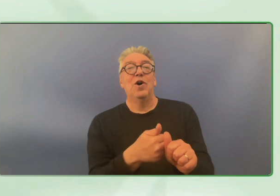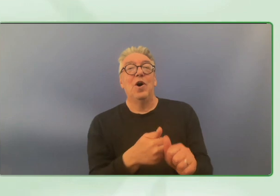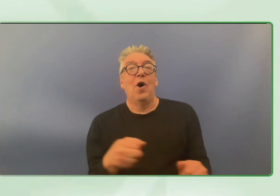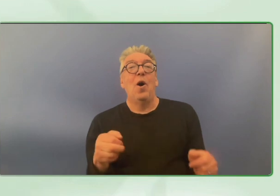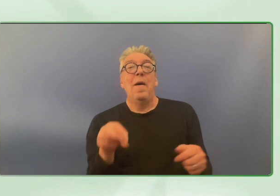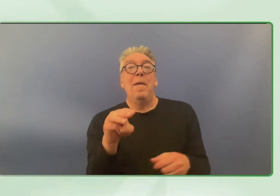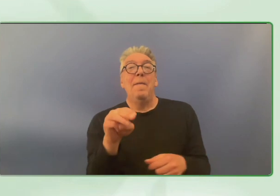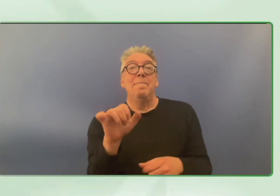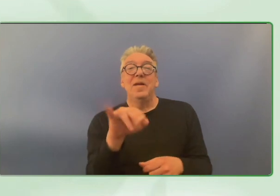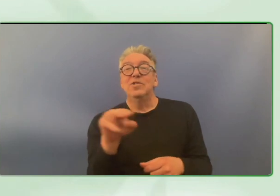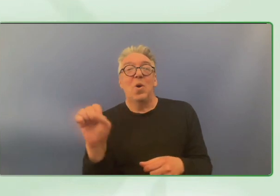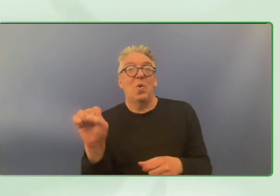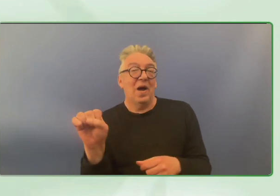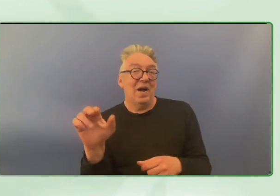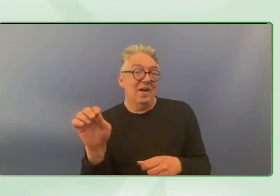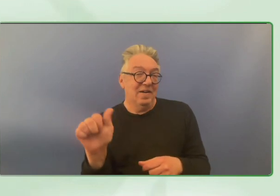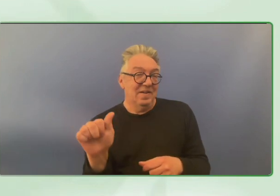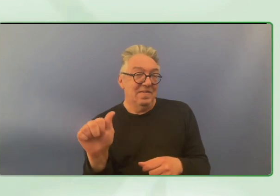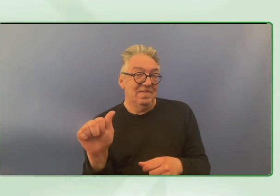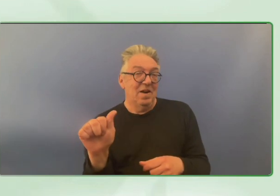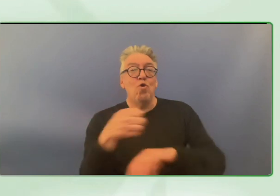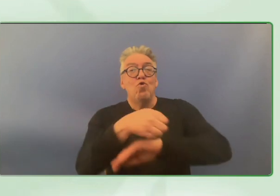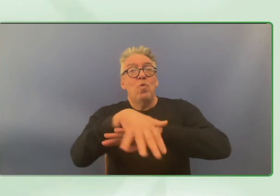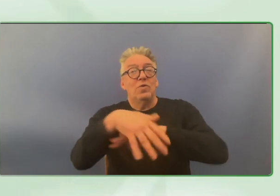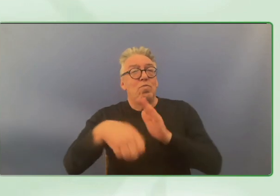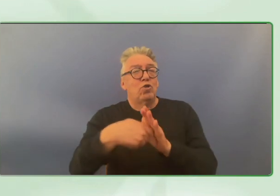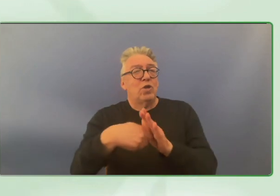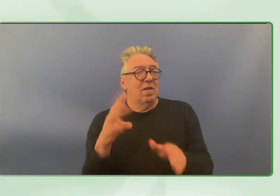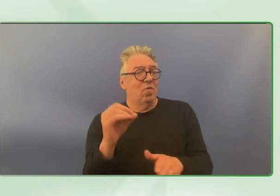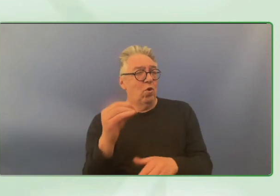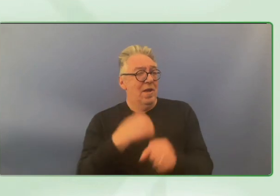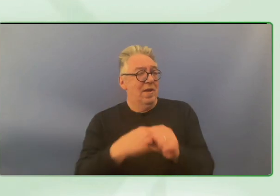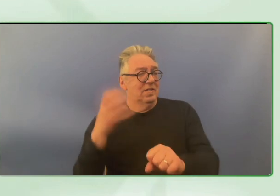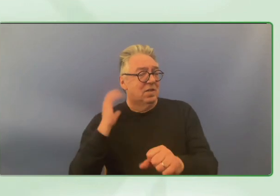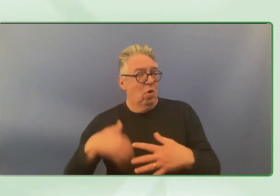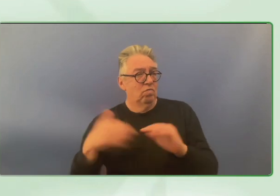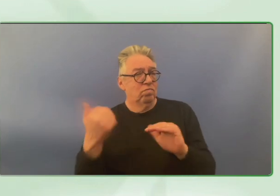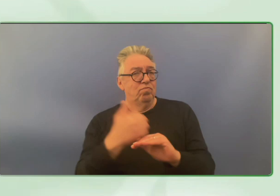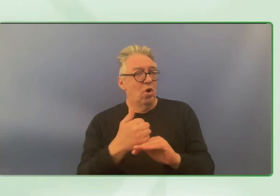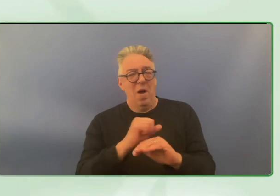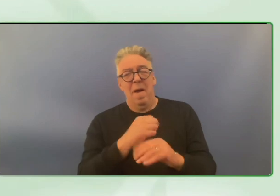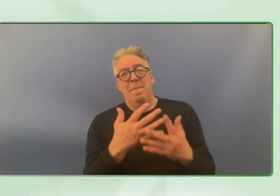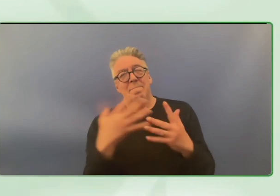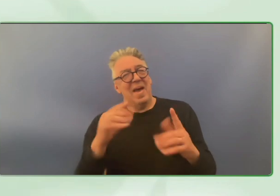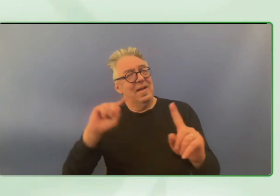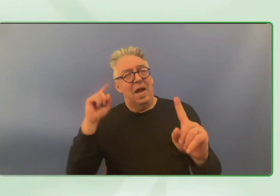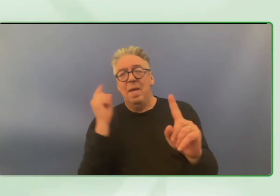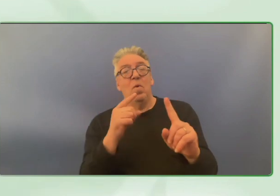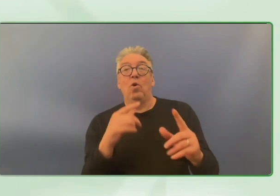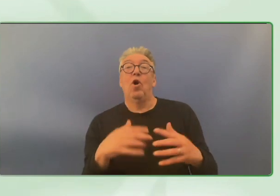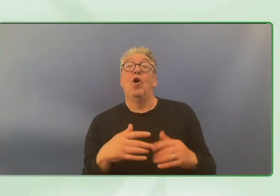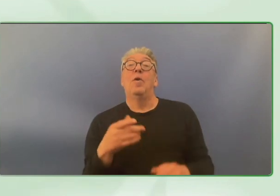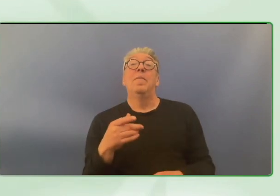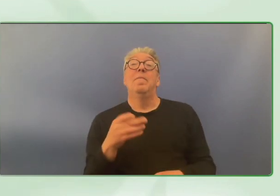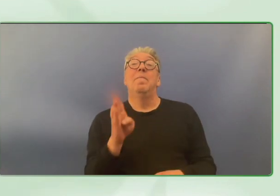ago. And the main focus is it's for and by deaf people. Currently you have